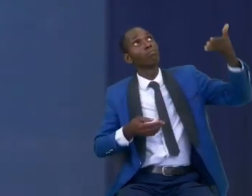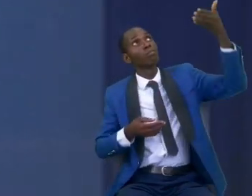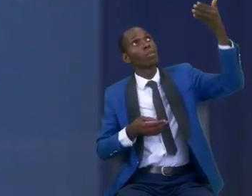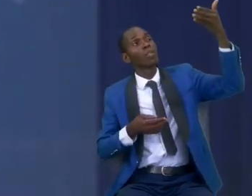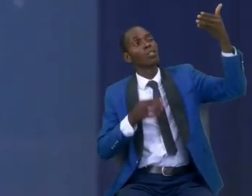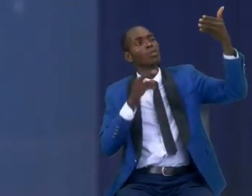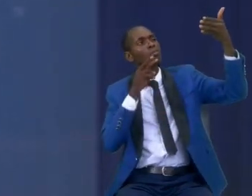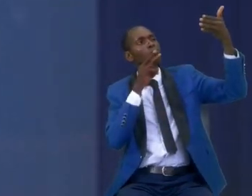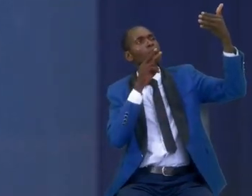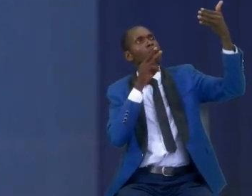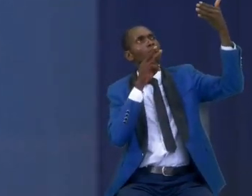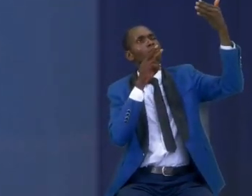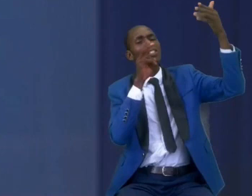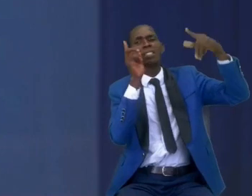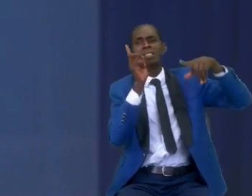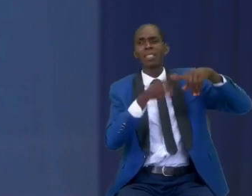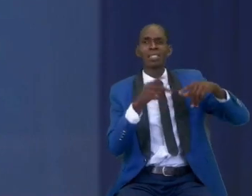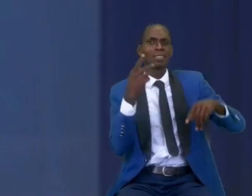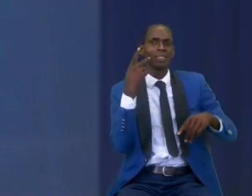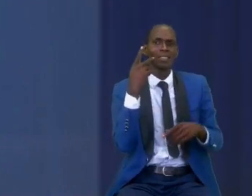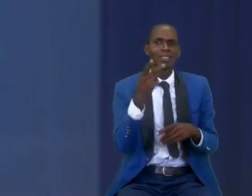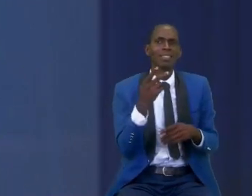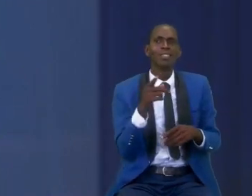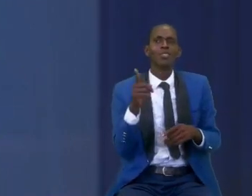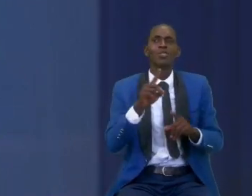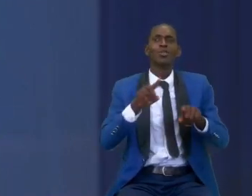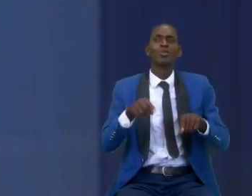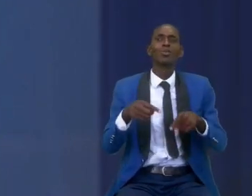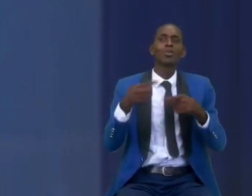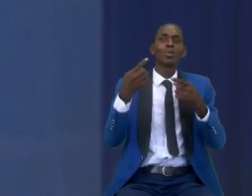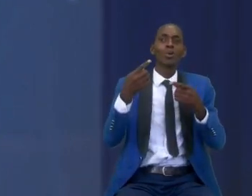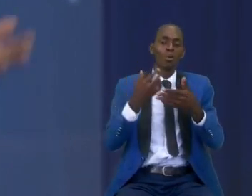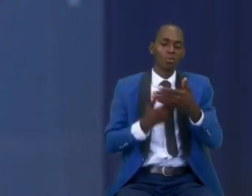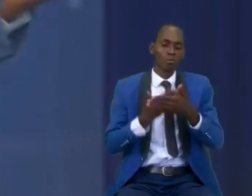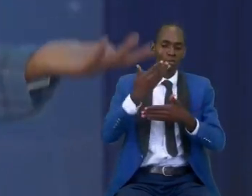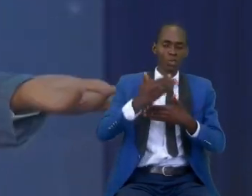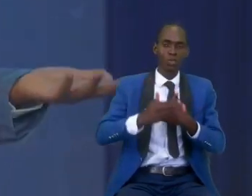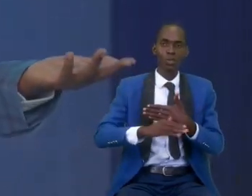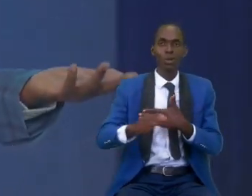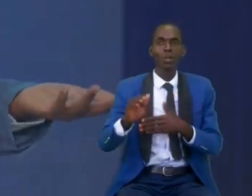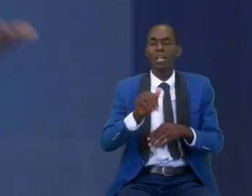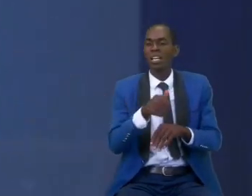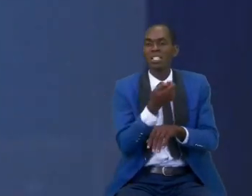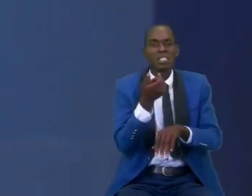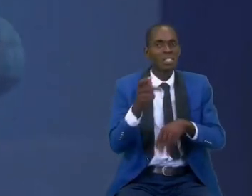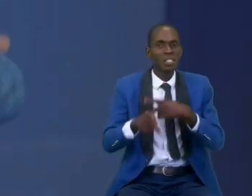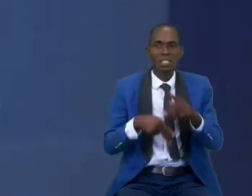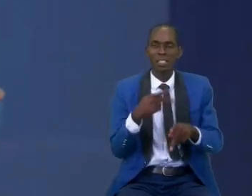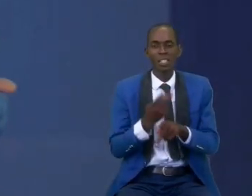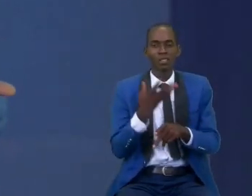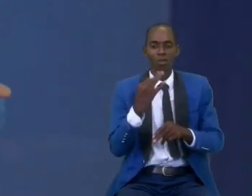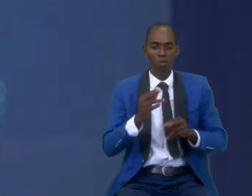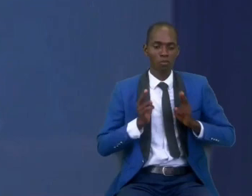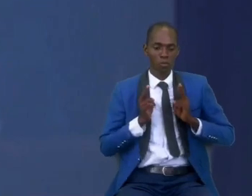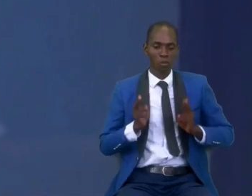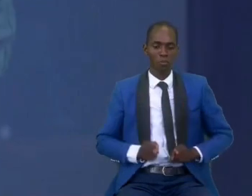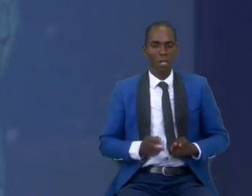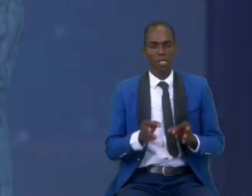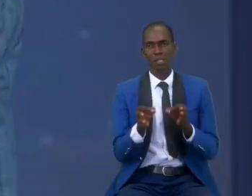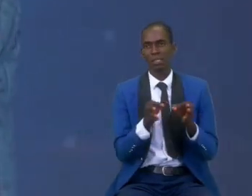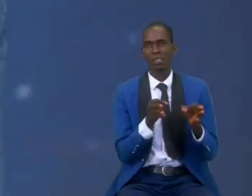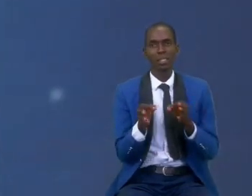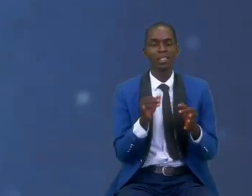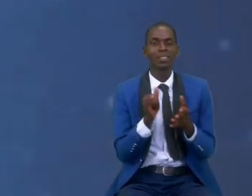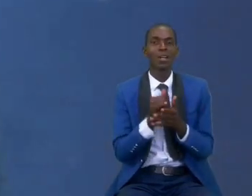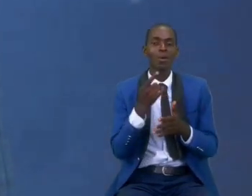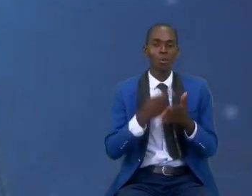beyond any kind of human description. And that's what you are going to be. That's what you are already. I just came